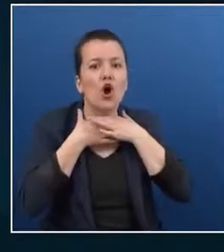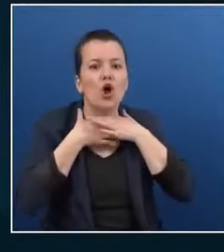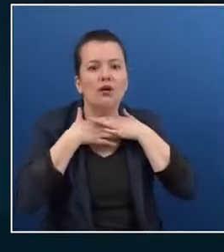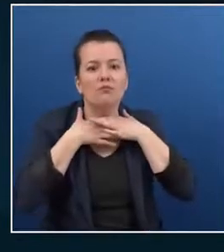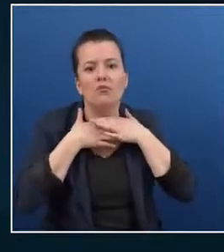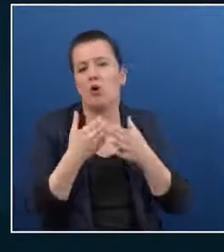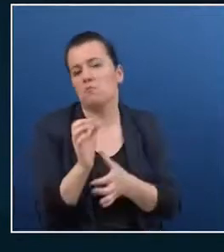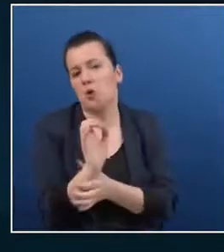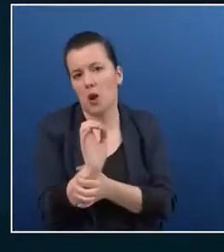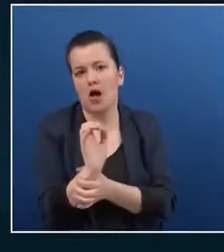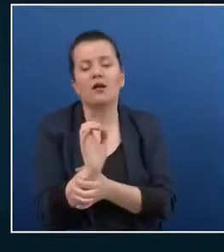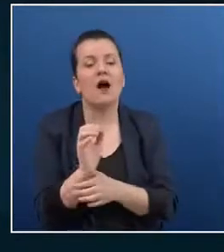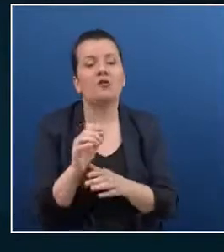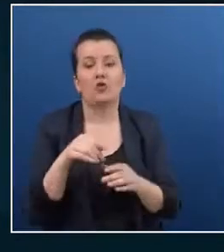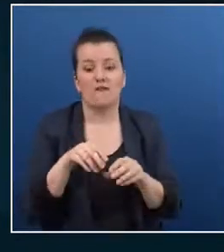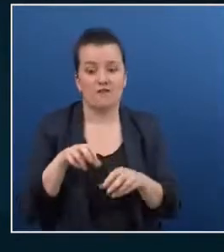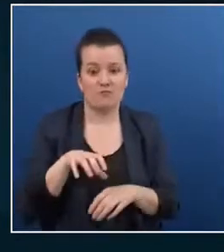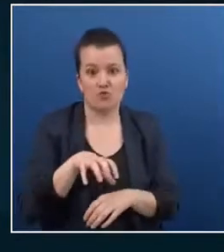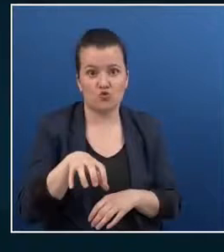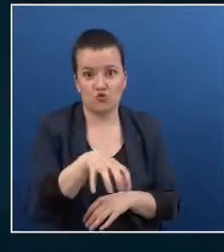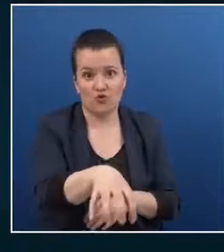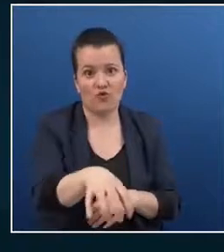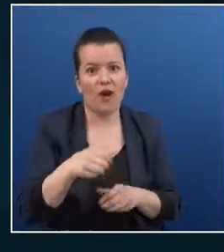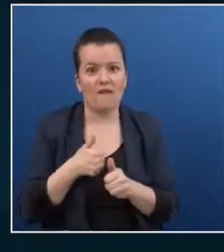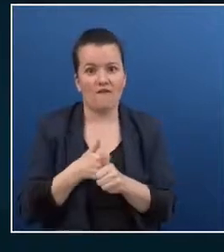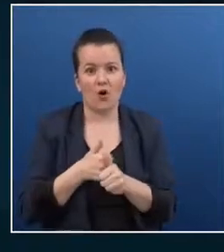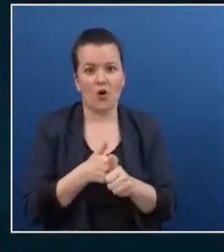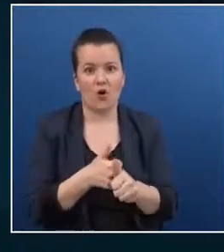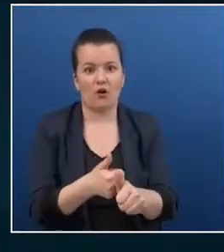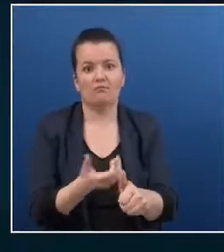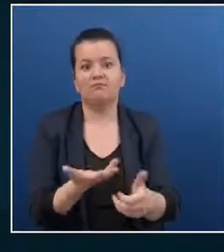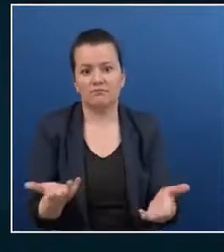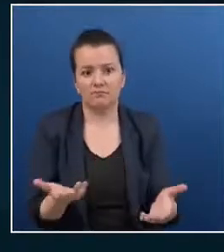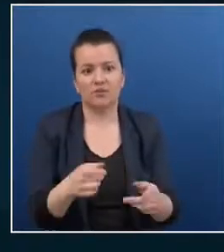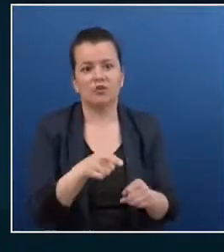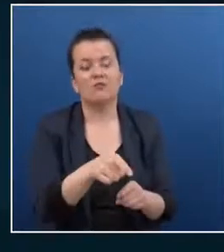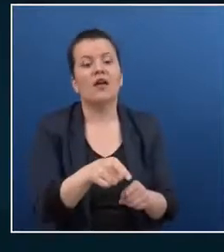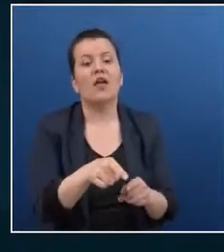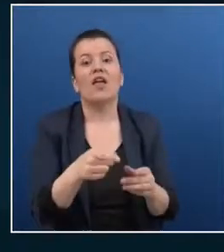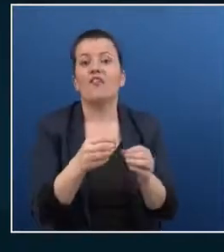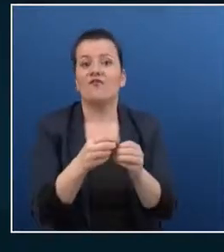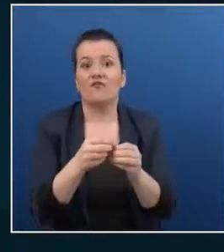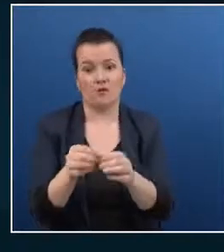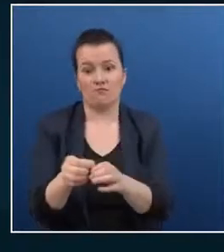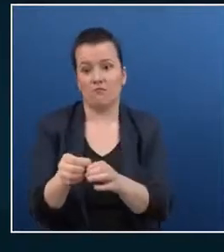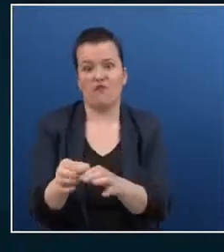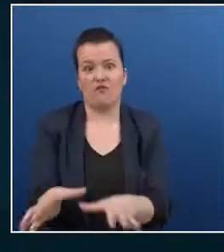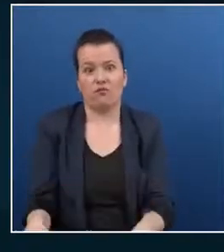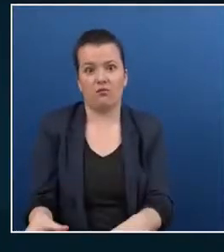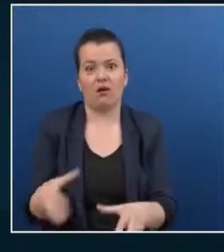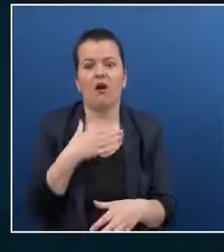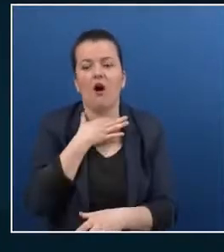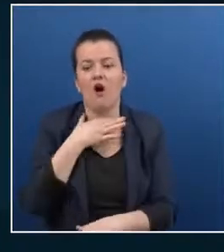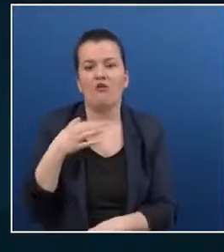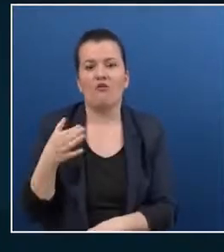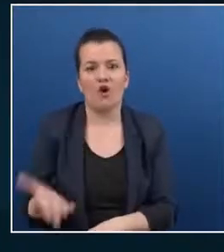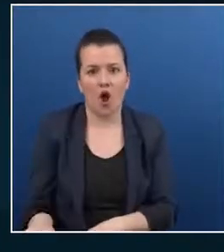and then a fall down alarm, and then it sends a message. This is very typical transactional IoT.